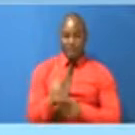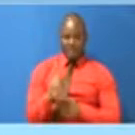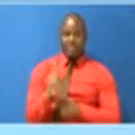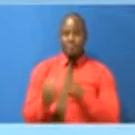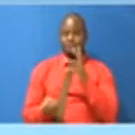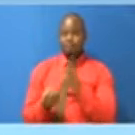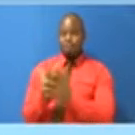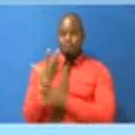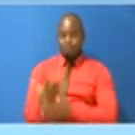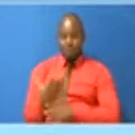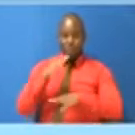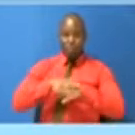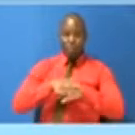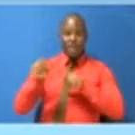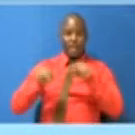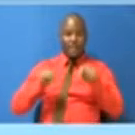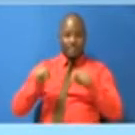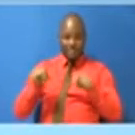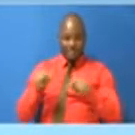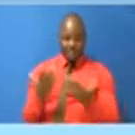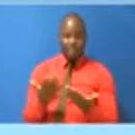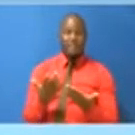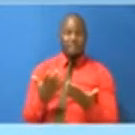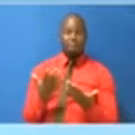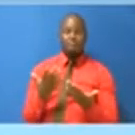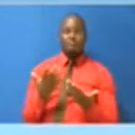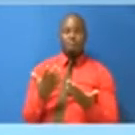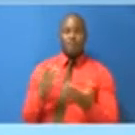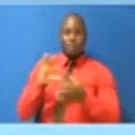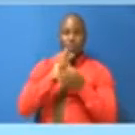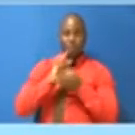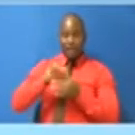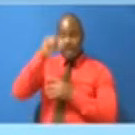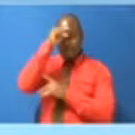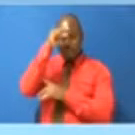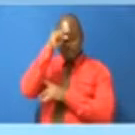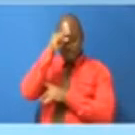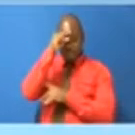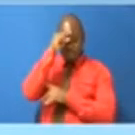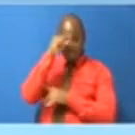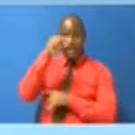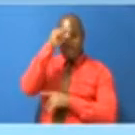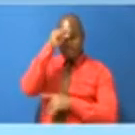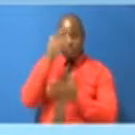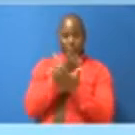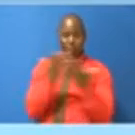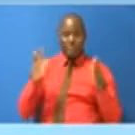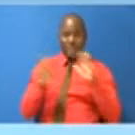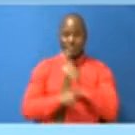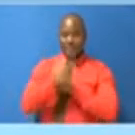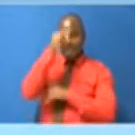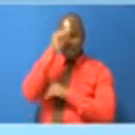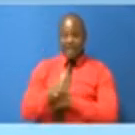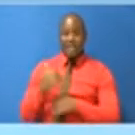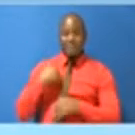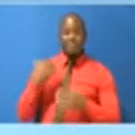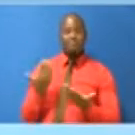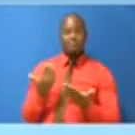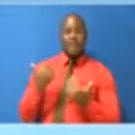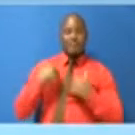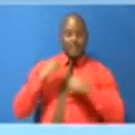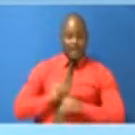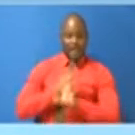establishes a good government a coherent government and a government where the deputy governor has clear